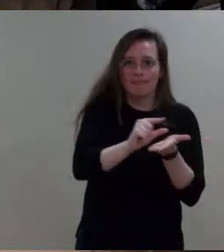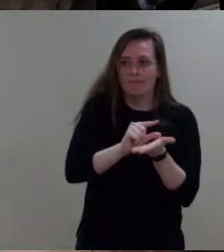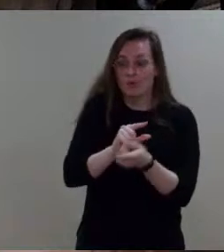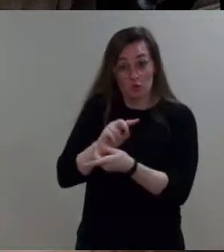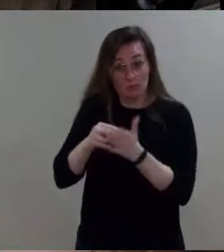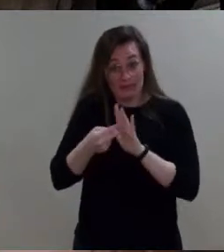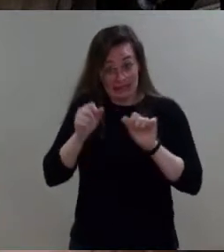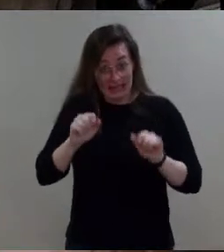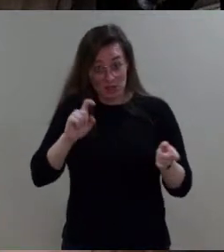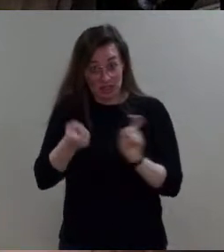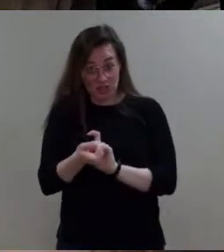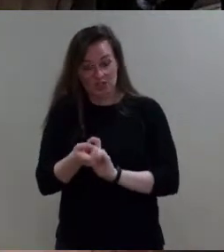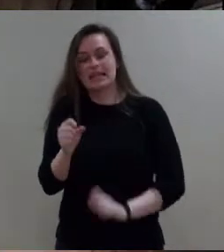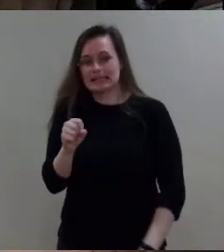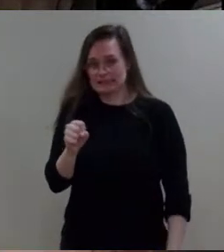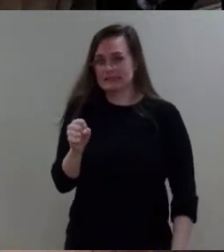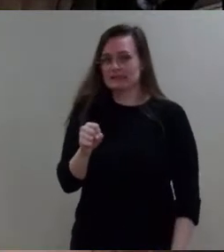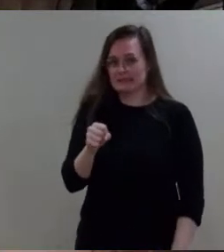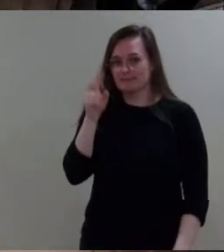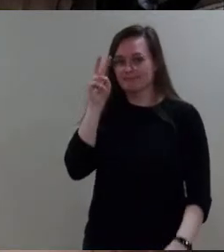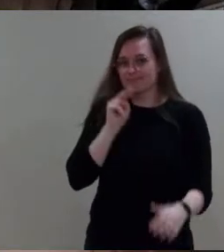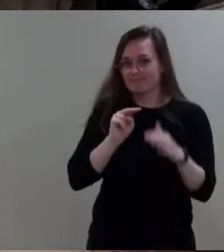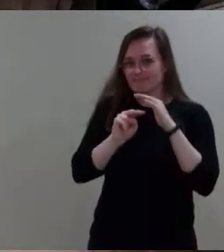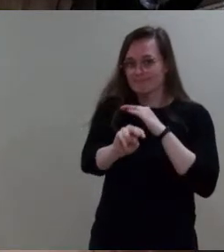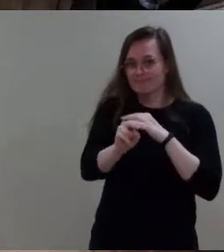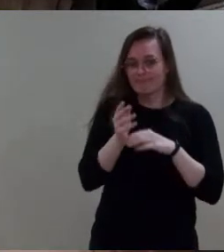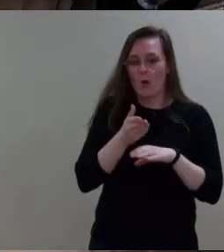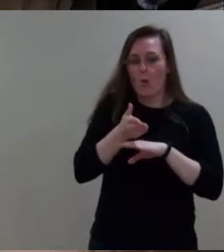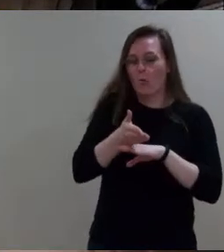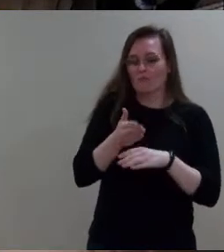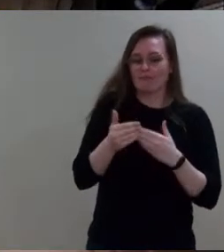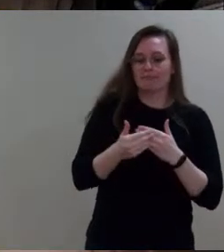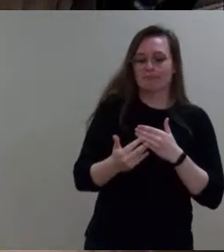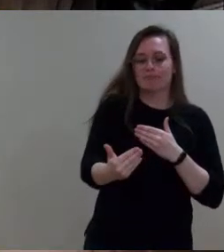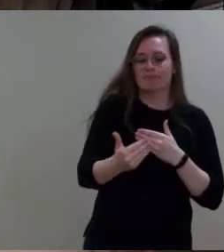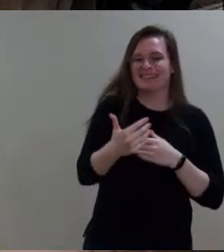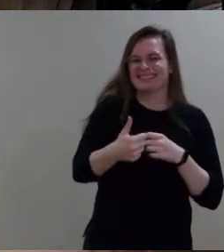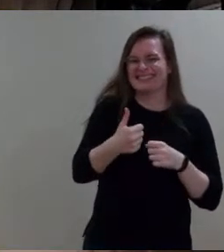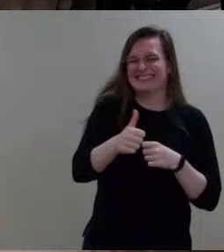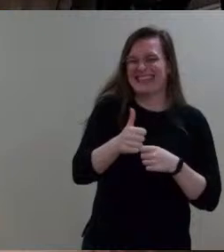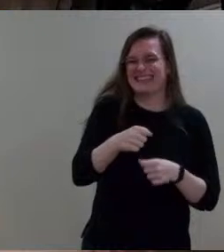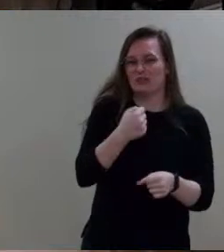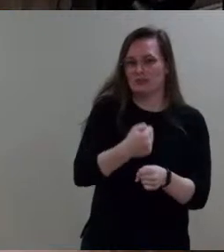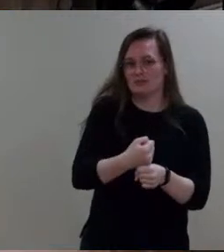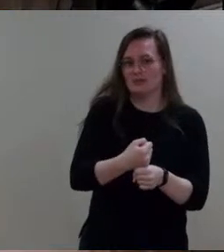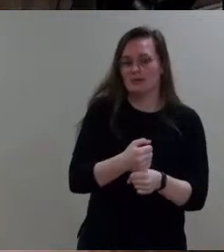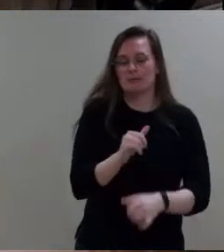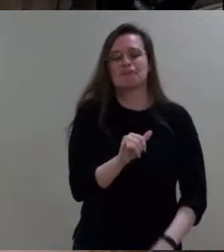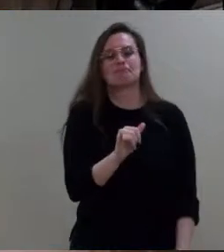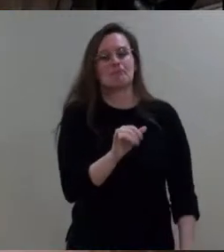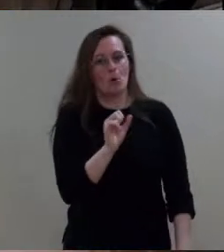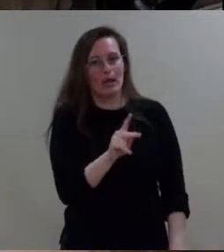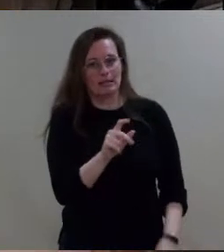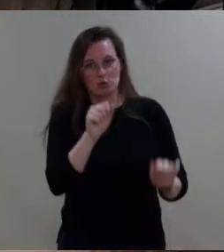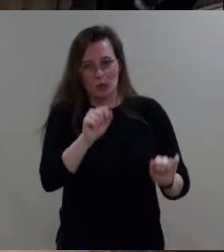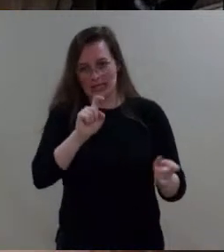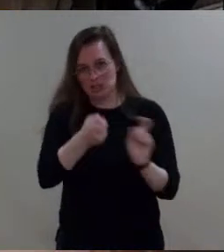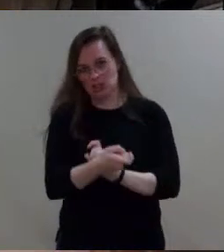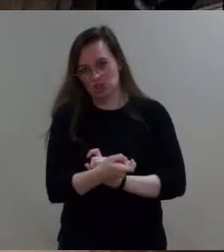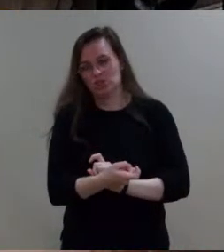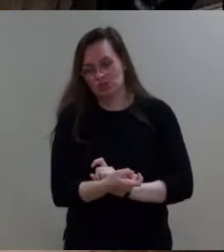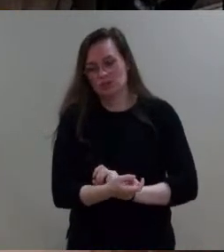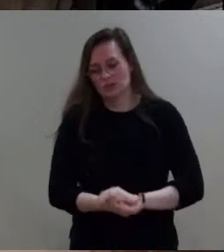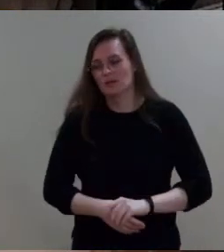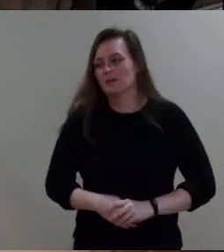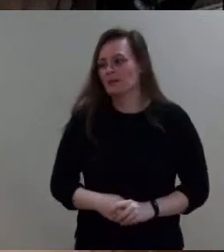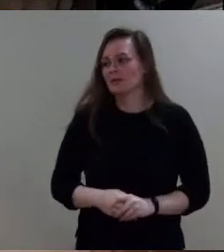that projection we tried to, and that is over 10 years. They were all Yes. assumed over 10 years. Yes, okay, great, thank you. You're welcome.